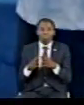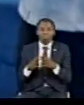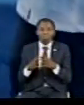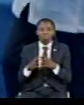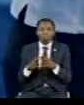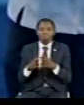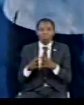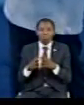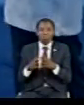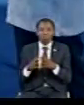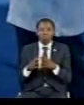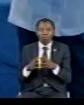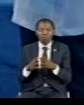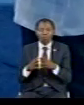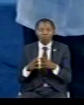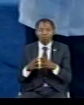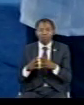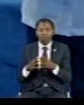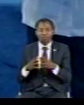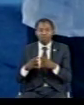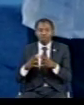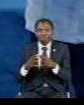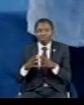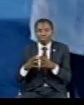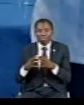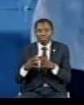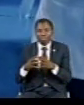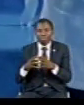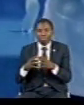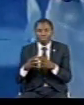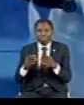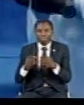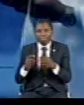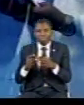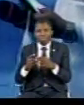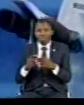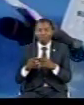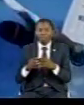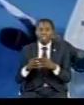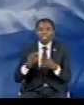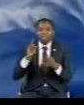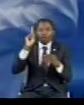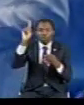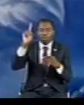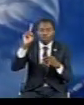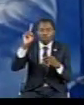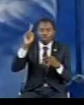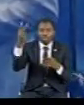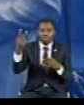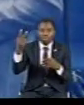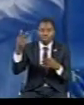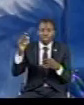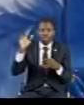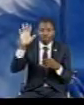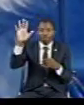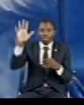You can test her. Give her to talk. Please give her to talk. One, two,